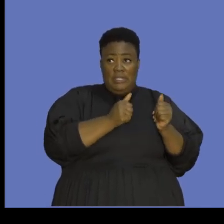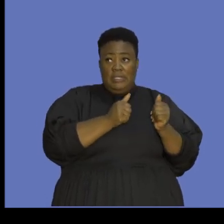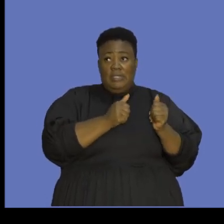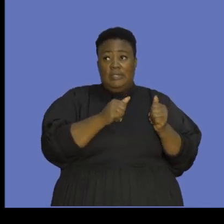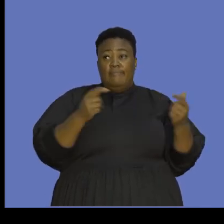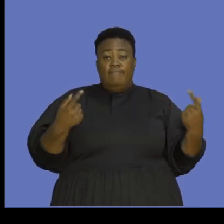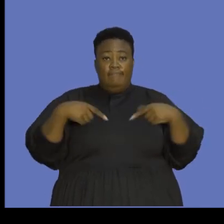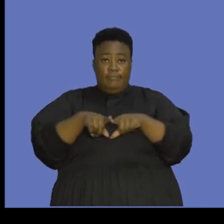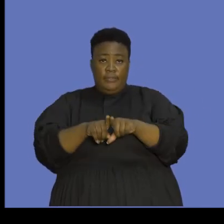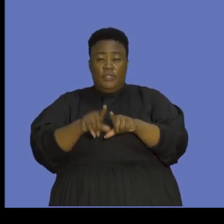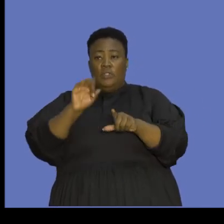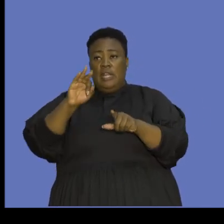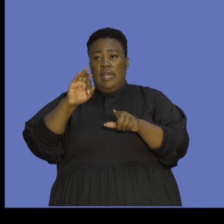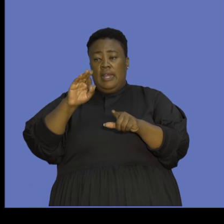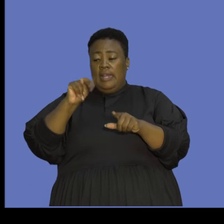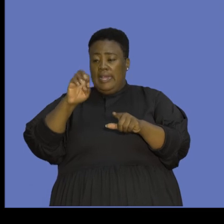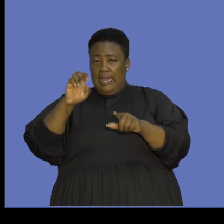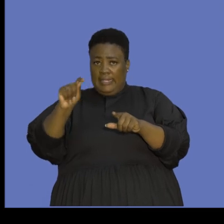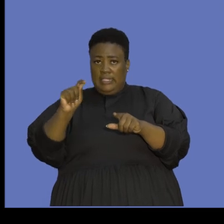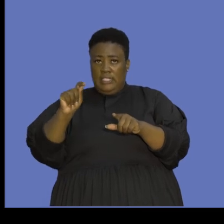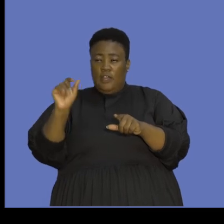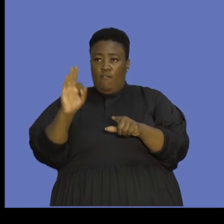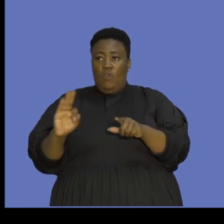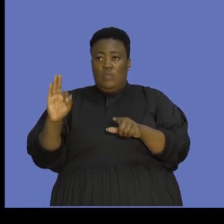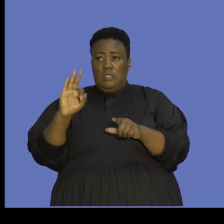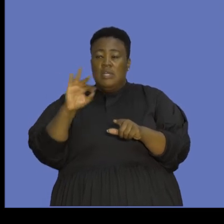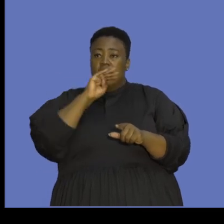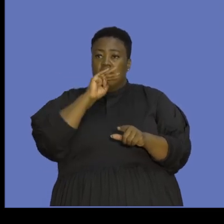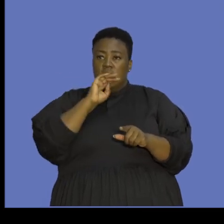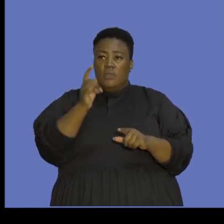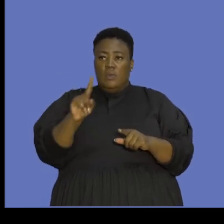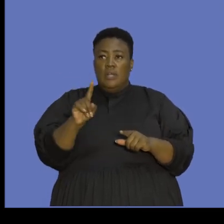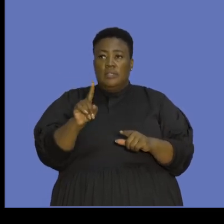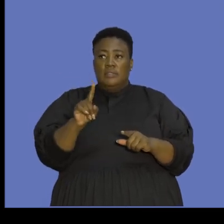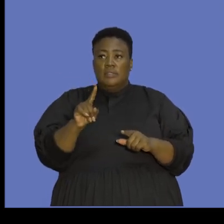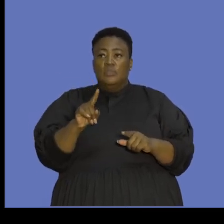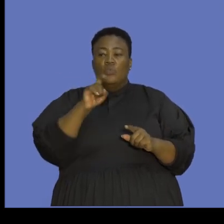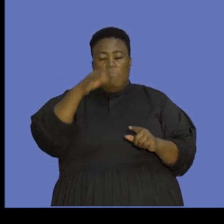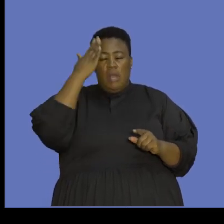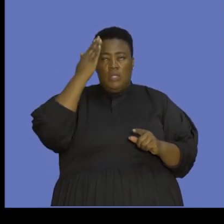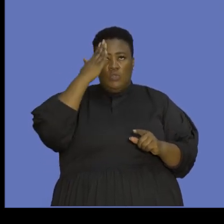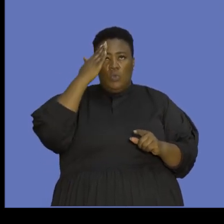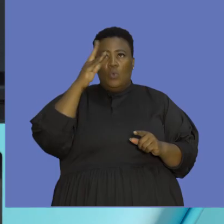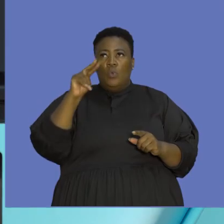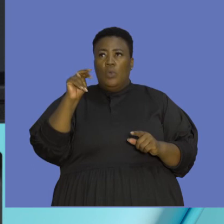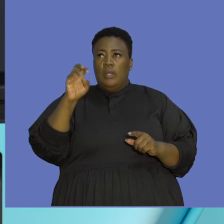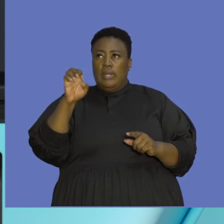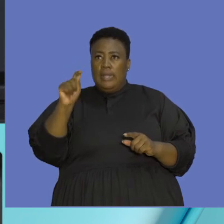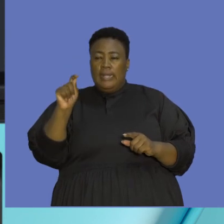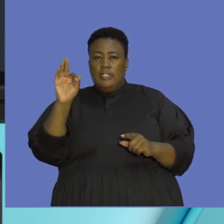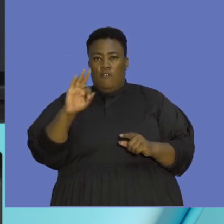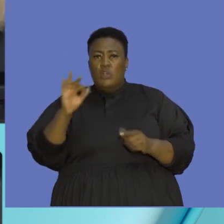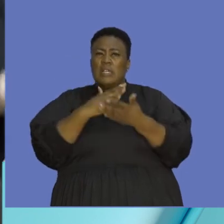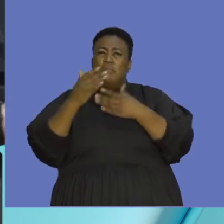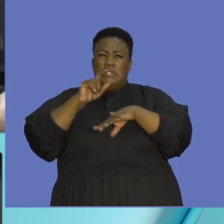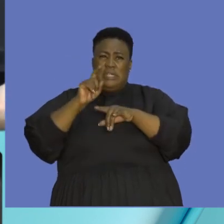Acceleration, directly proportional to net force. That means we need to know the net force,